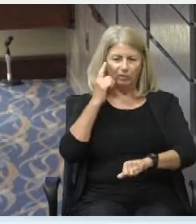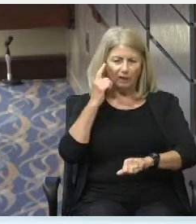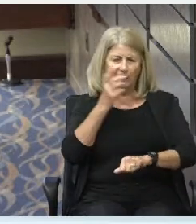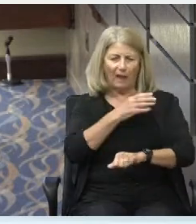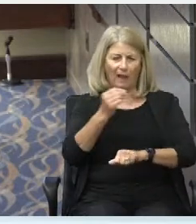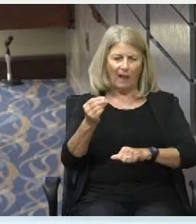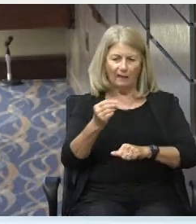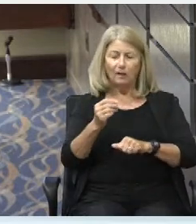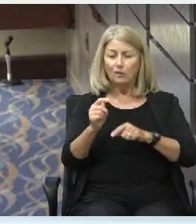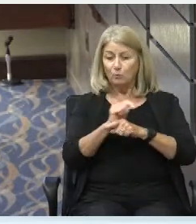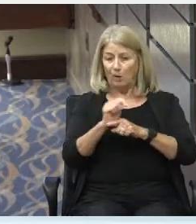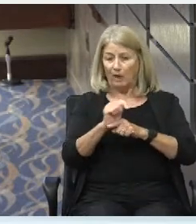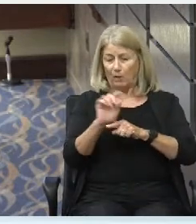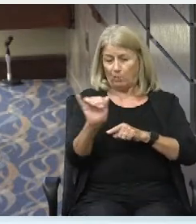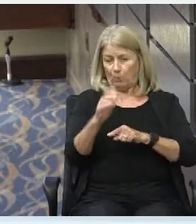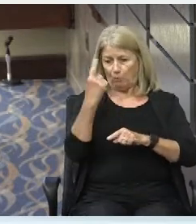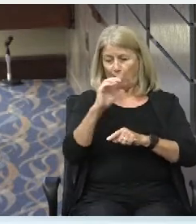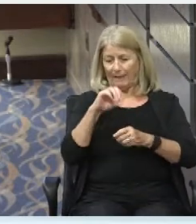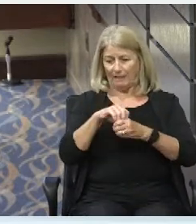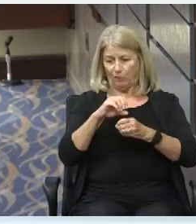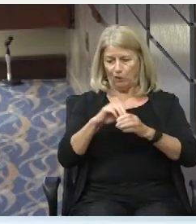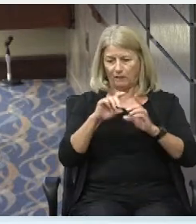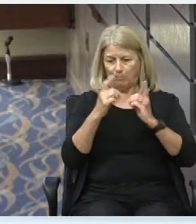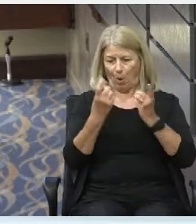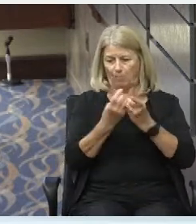as well for our internal departments.